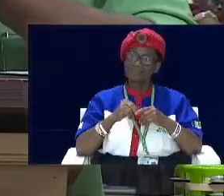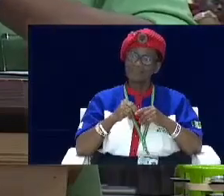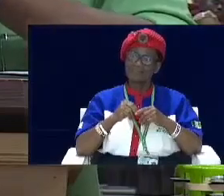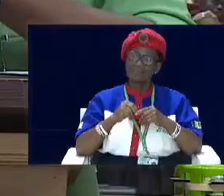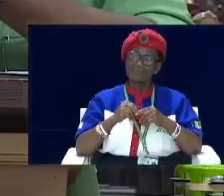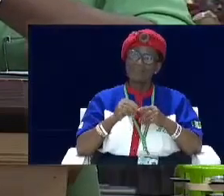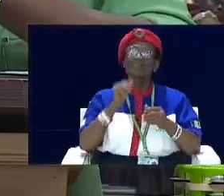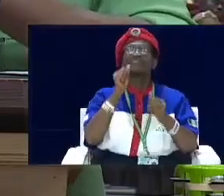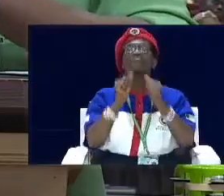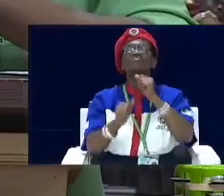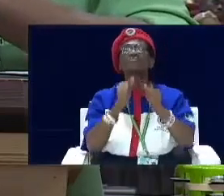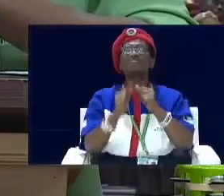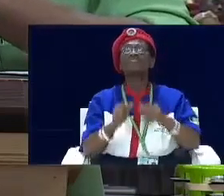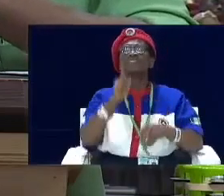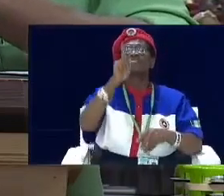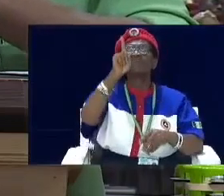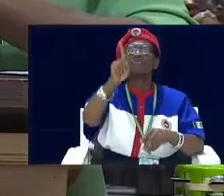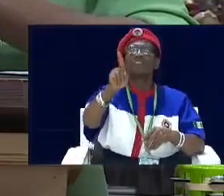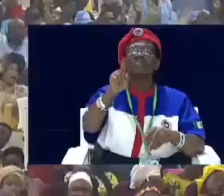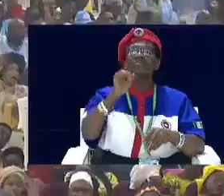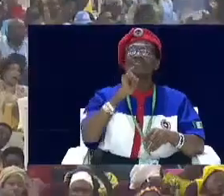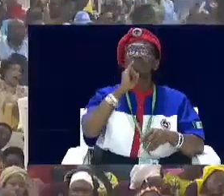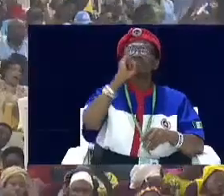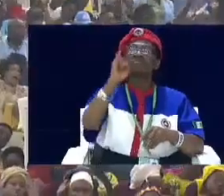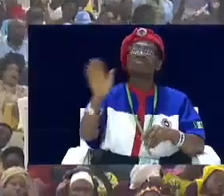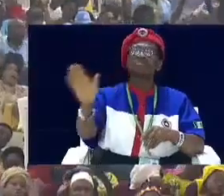Which one is your choice?